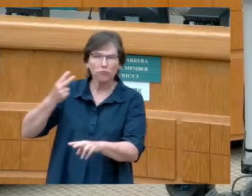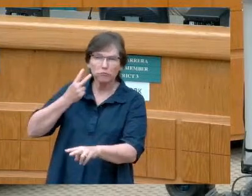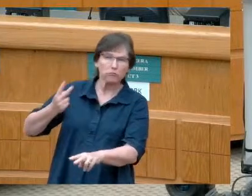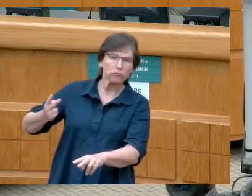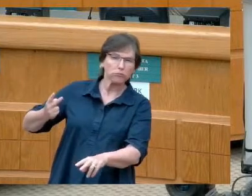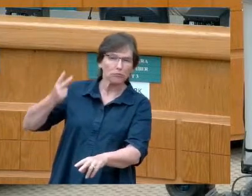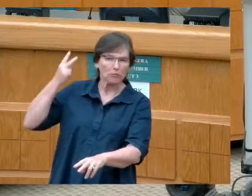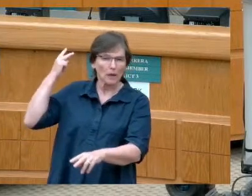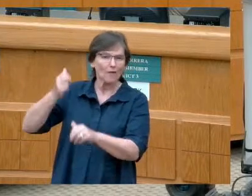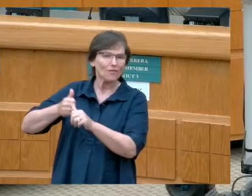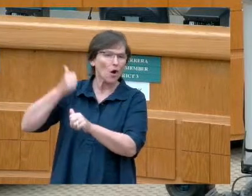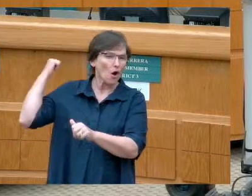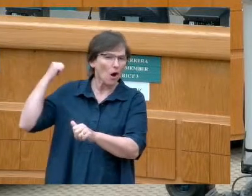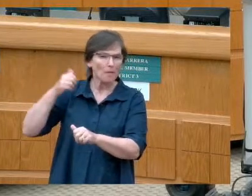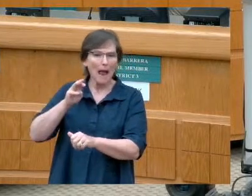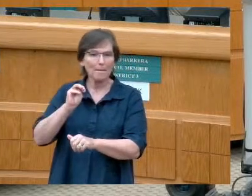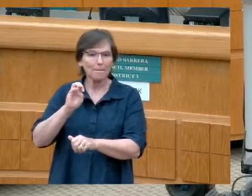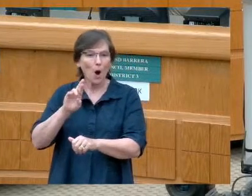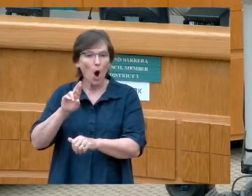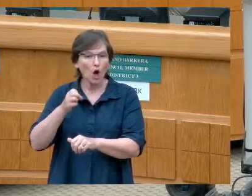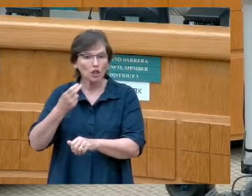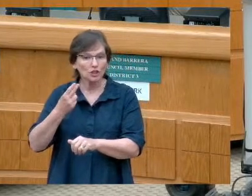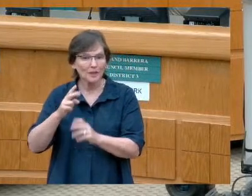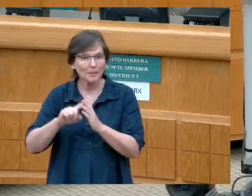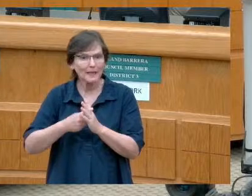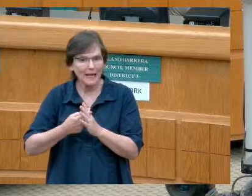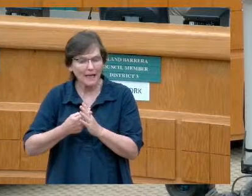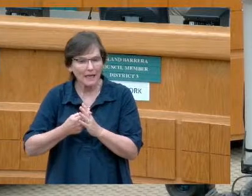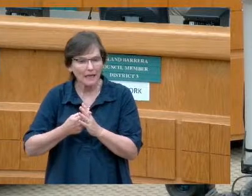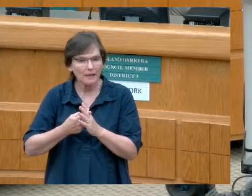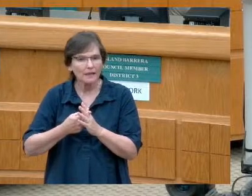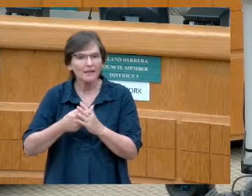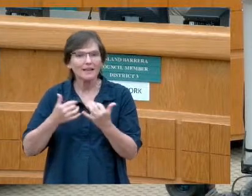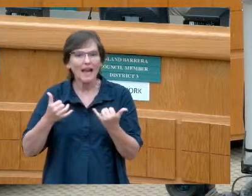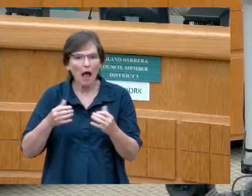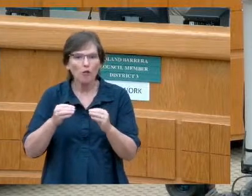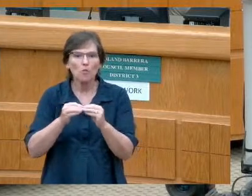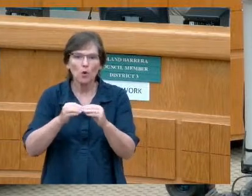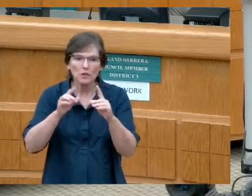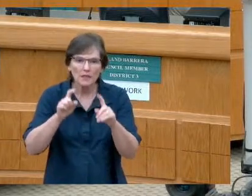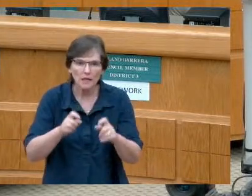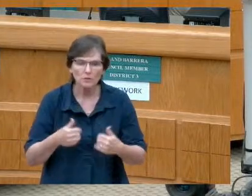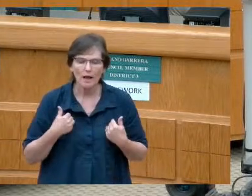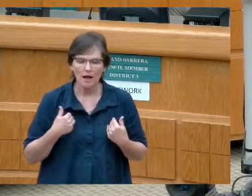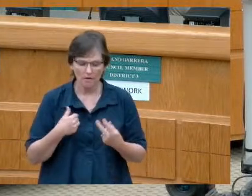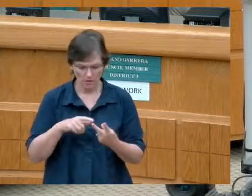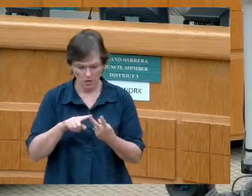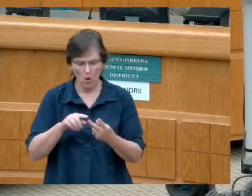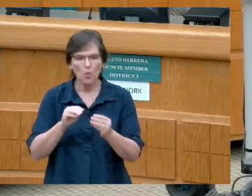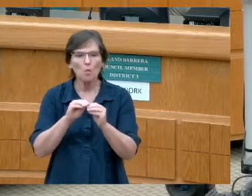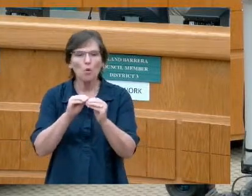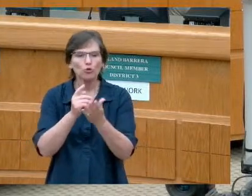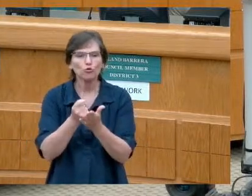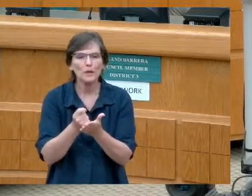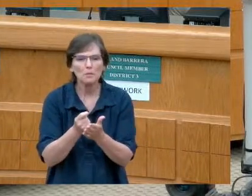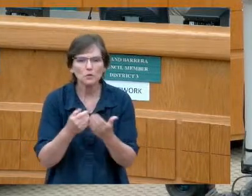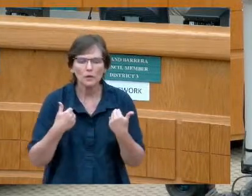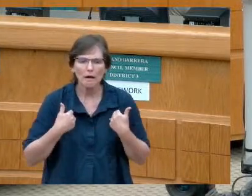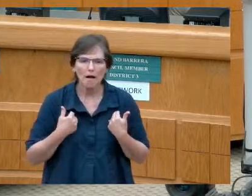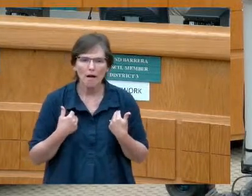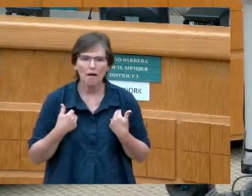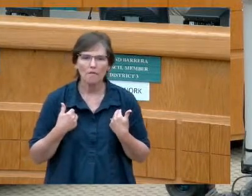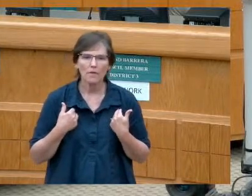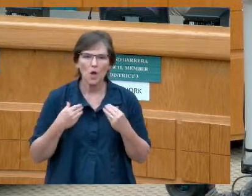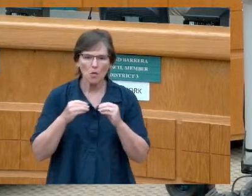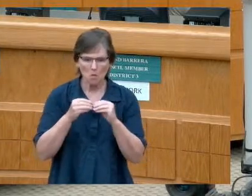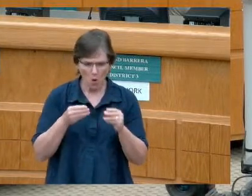gained about the virus, and the more treatments that we have that are available to treat COVID-19 patients. We also know that